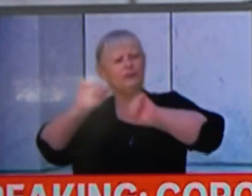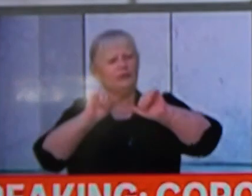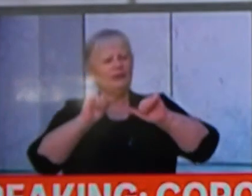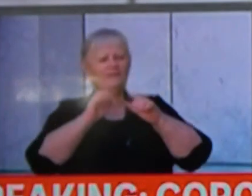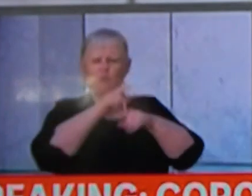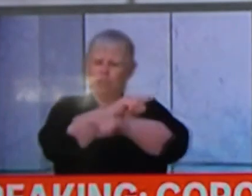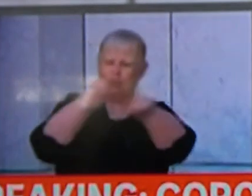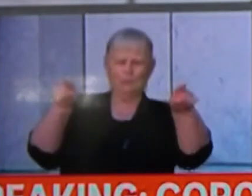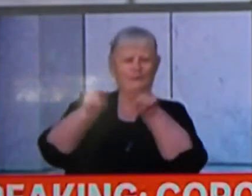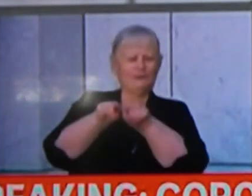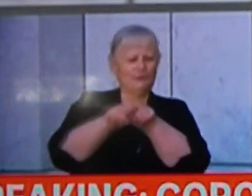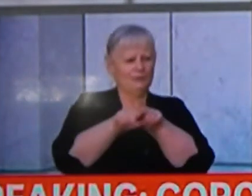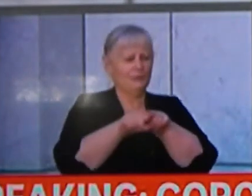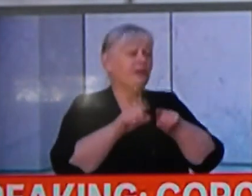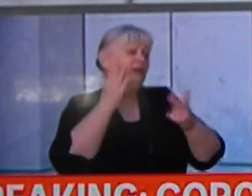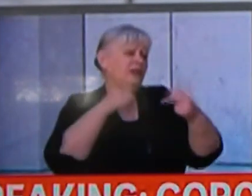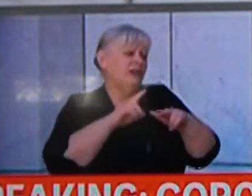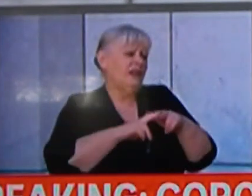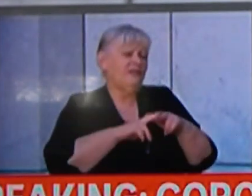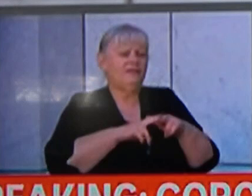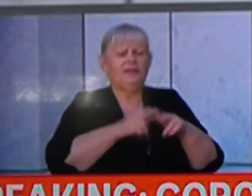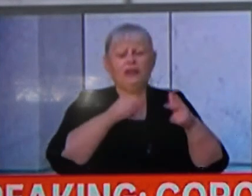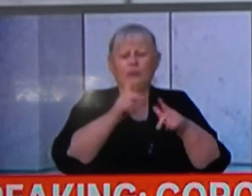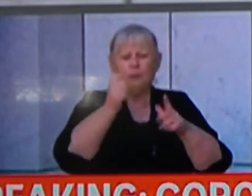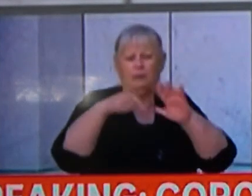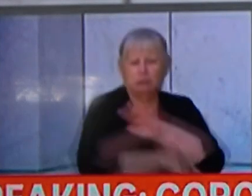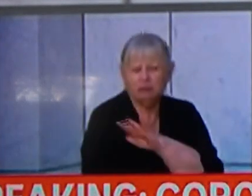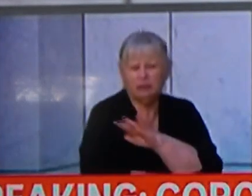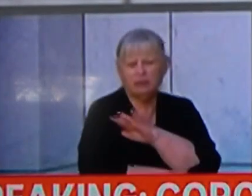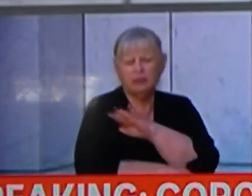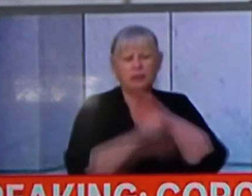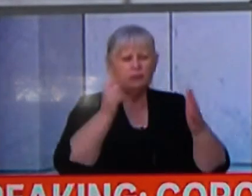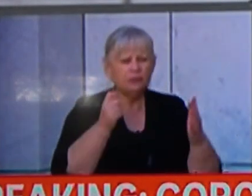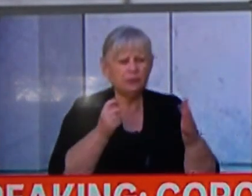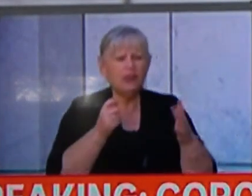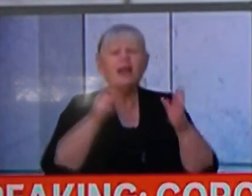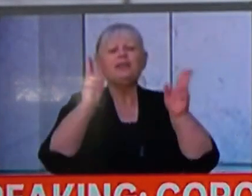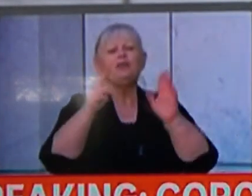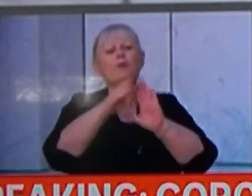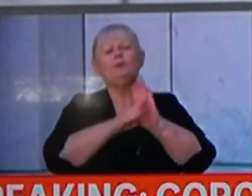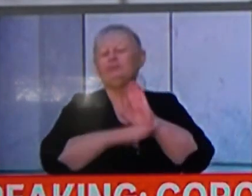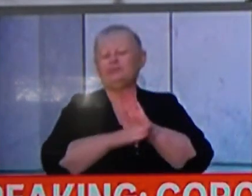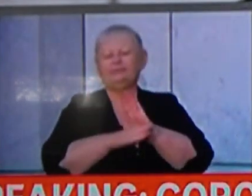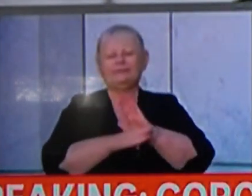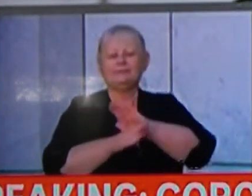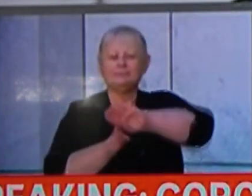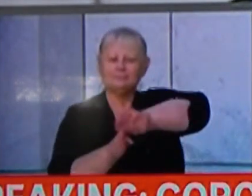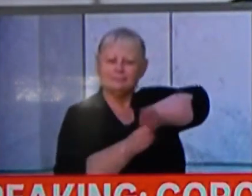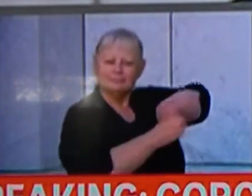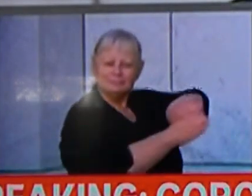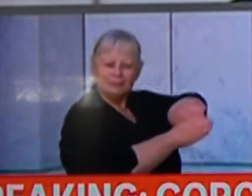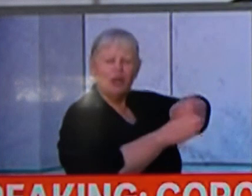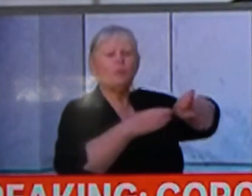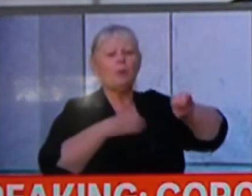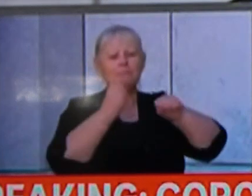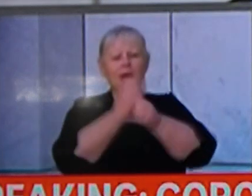you. Whether it's issues of insolvency or bankruptcy, the normal rules aren't going to apply here. We want to make sure